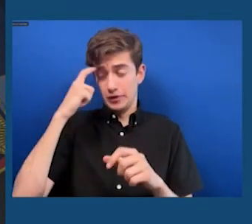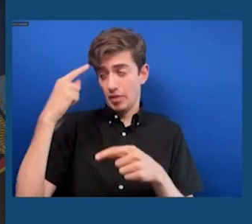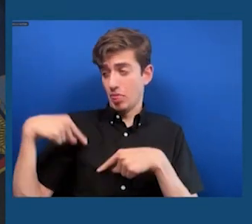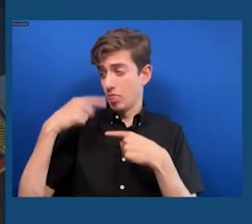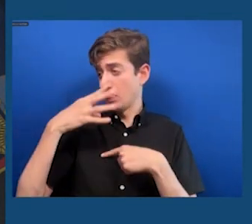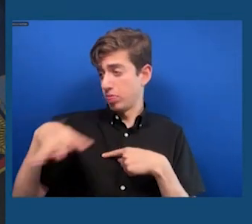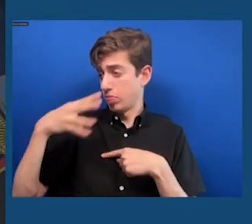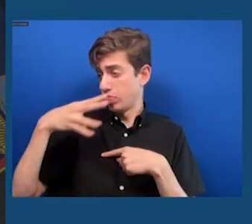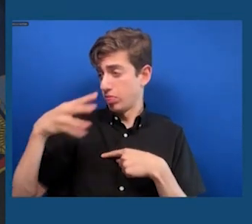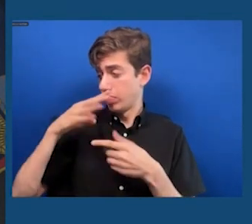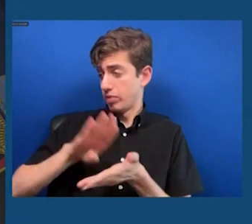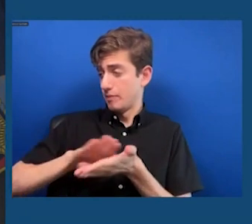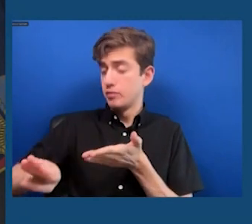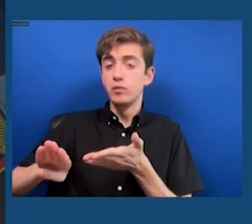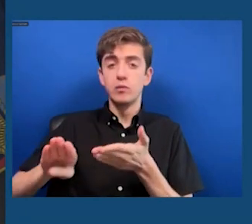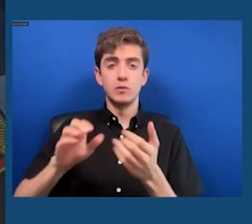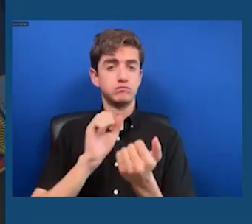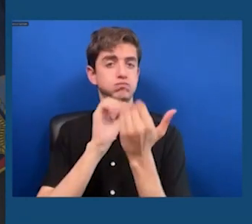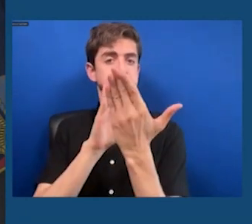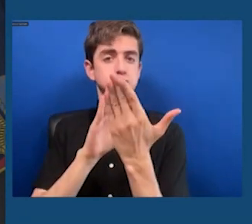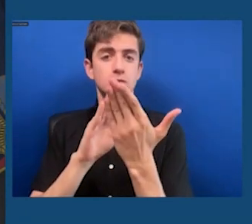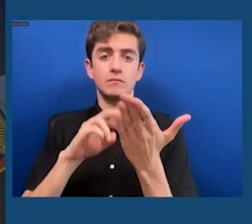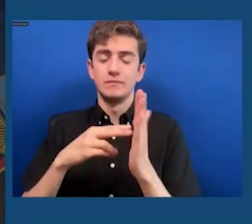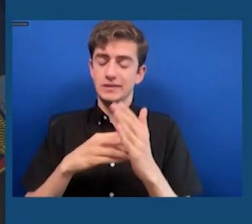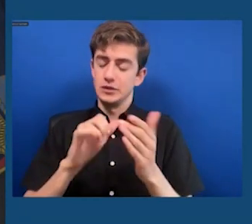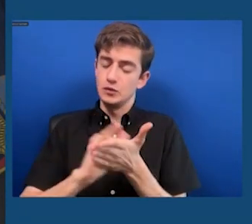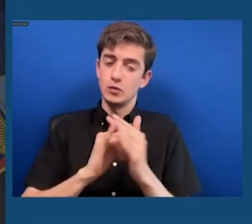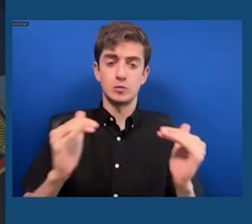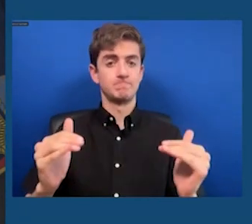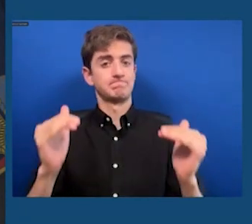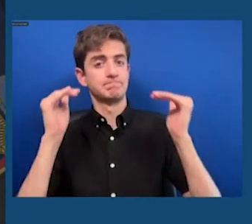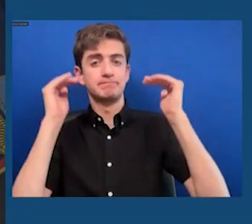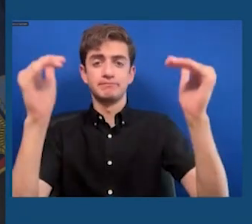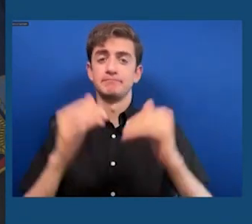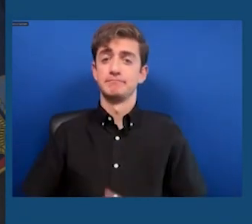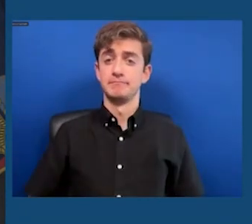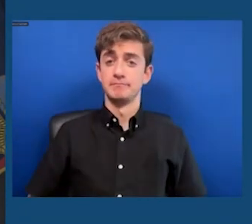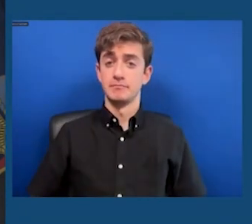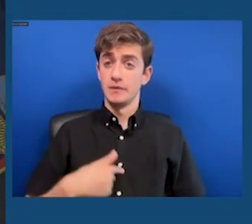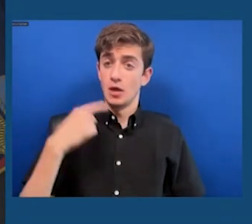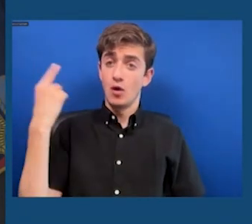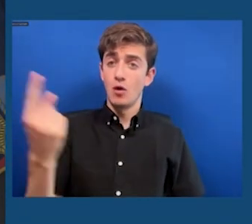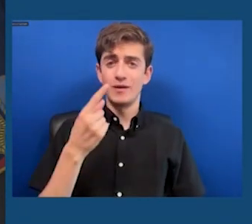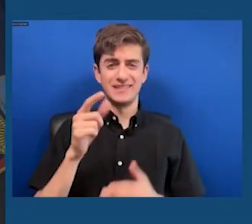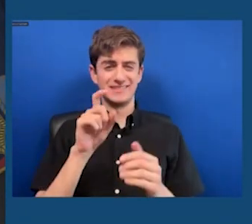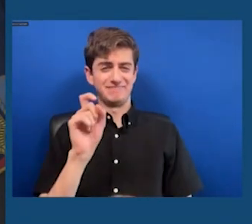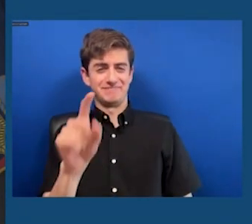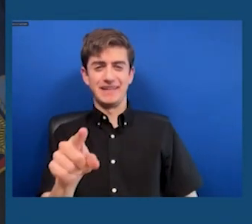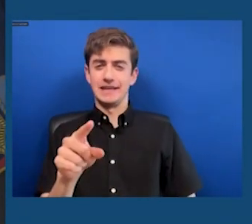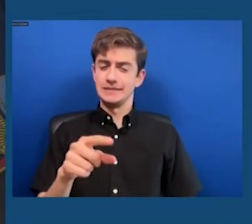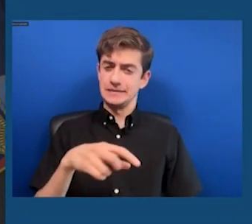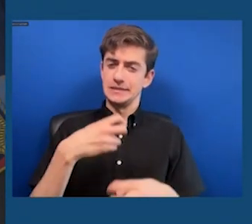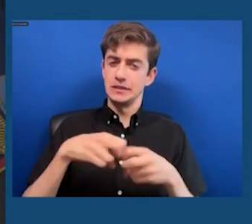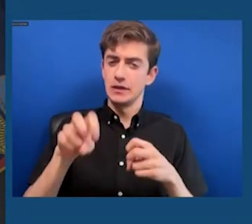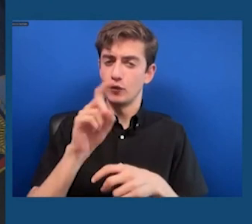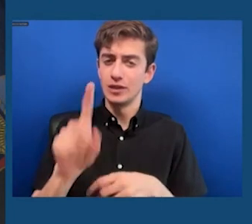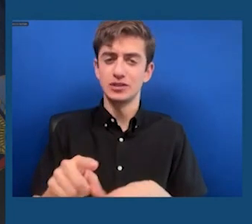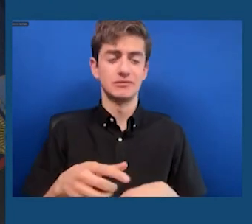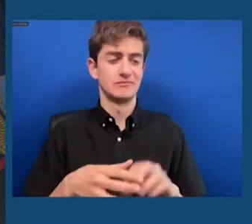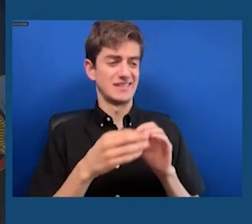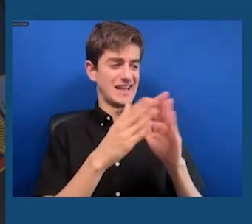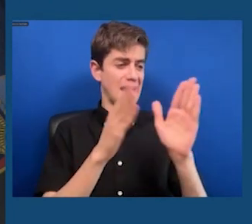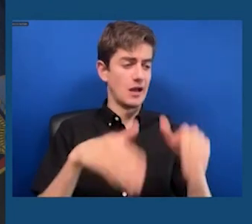doing, we would move New York forward. Now, I always ask the tough questions about housing and public safety and even how we teach our kids to